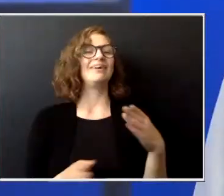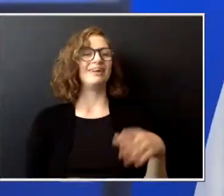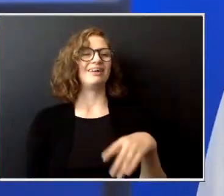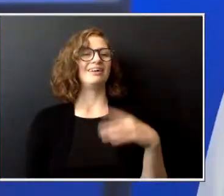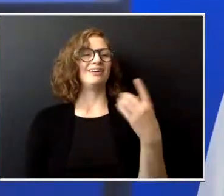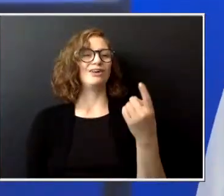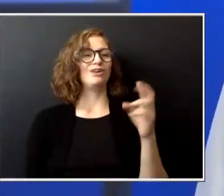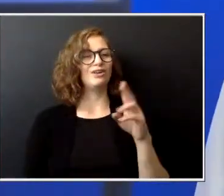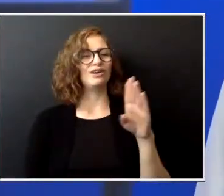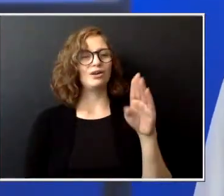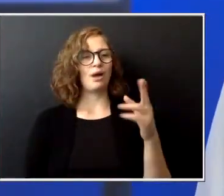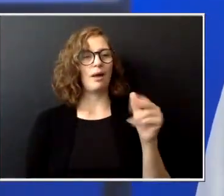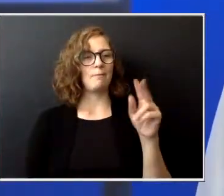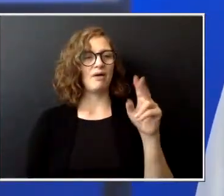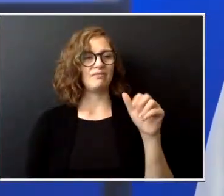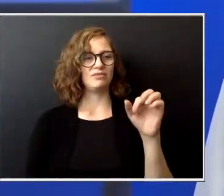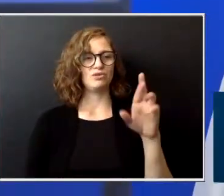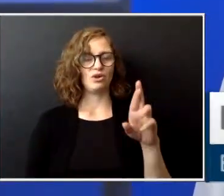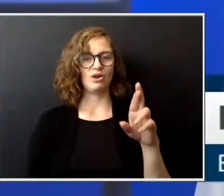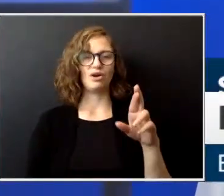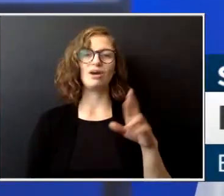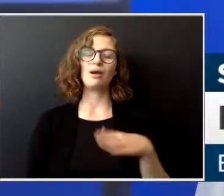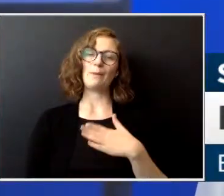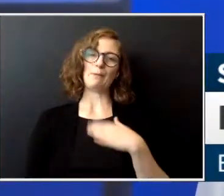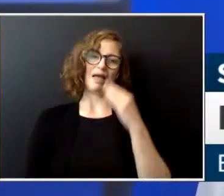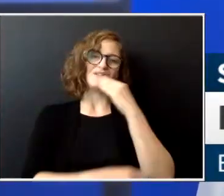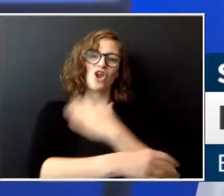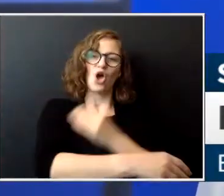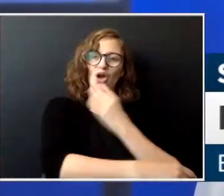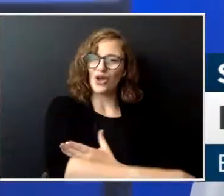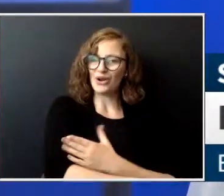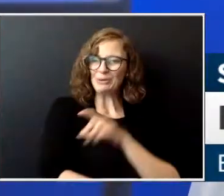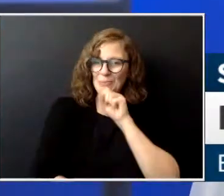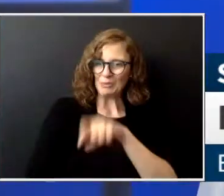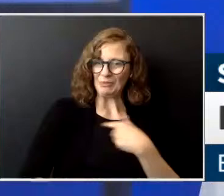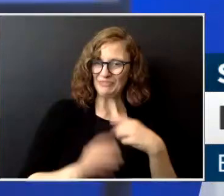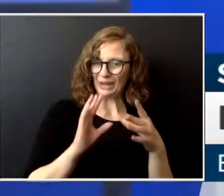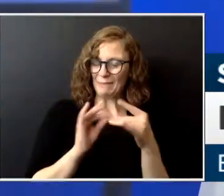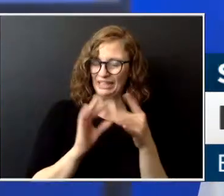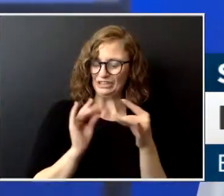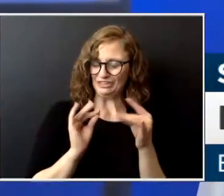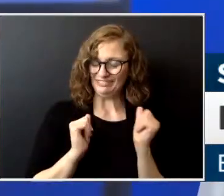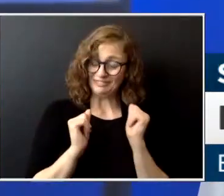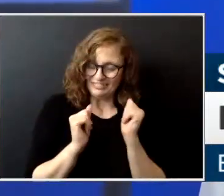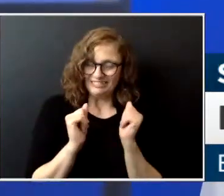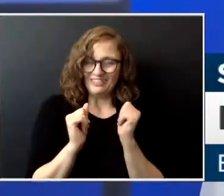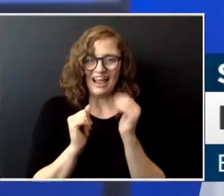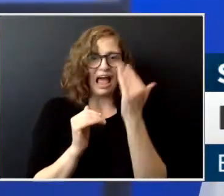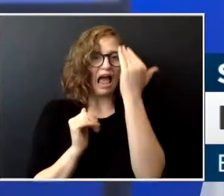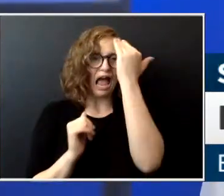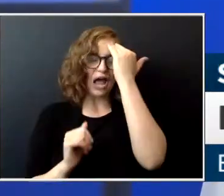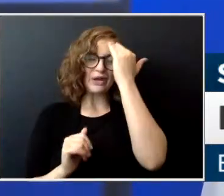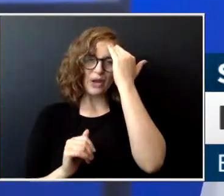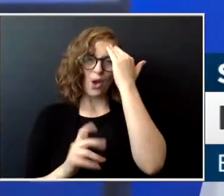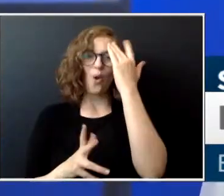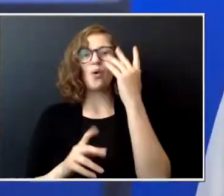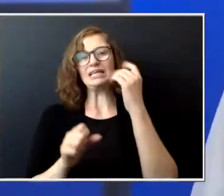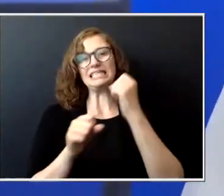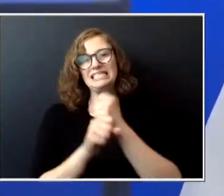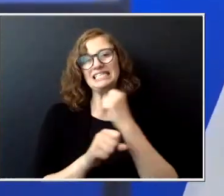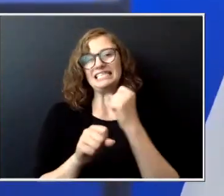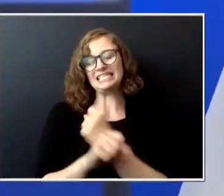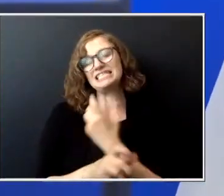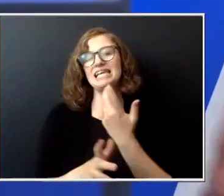my daughters love when I kind of mention this. I know, again, the statistics works kind of in favor of you